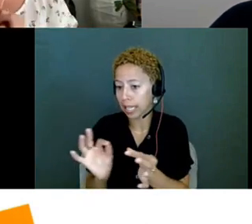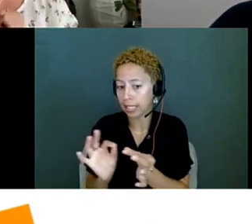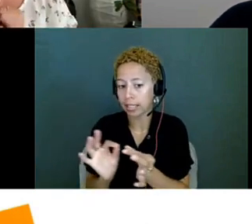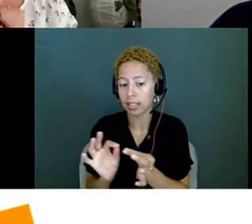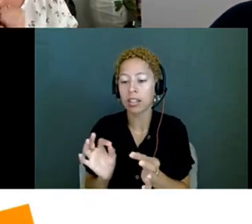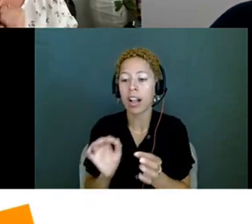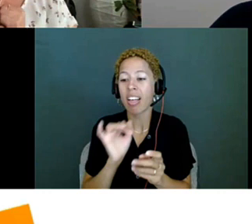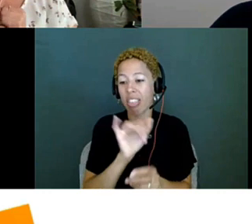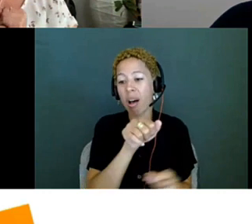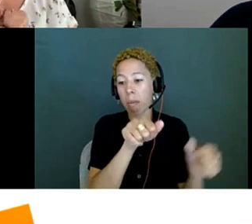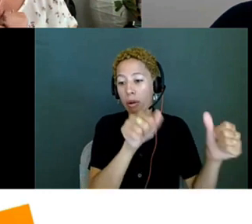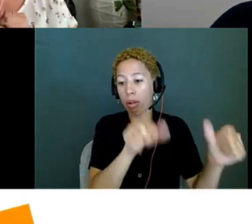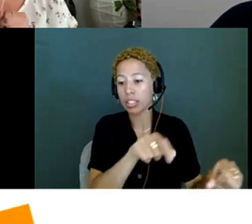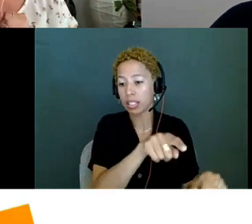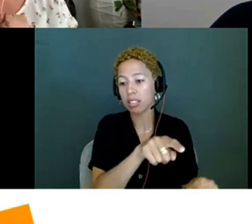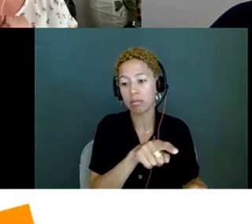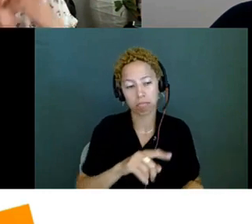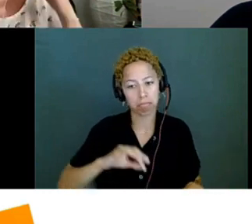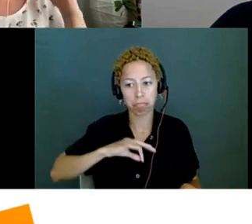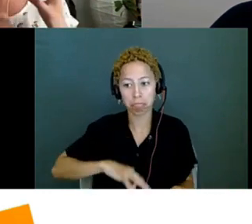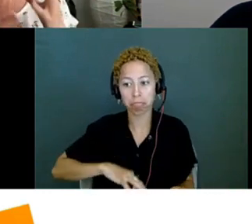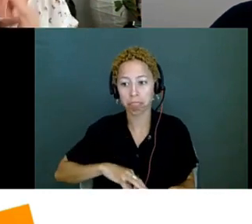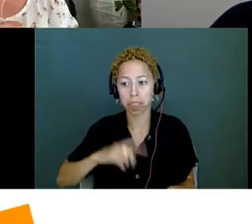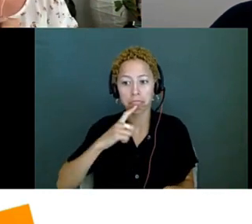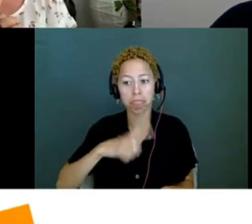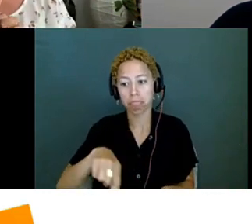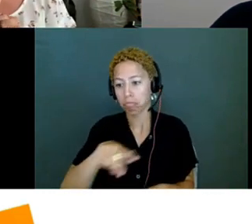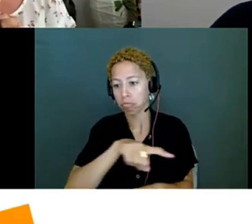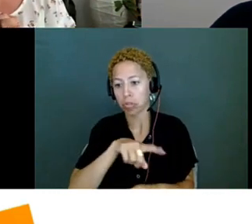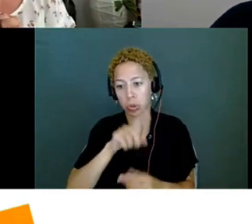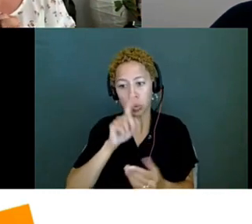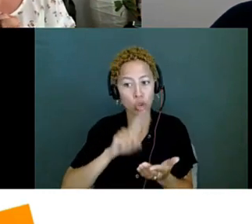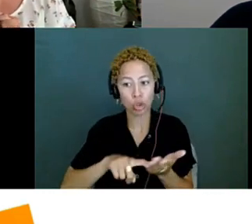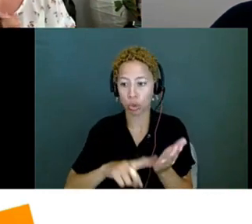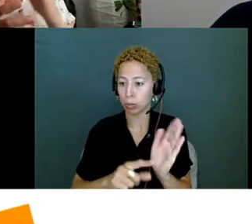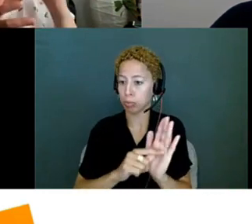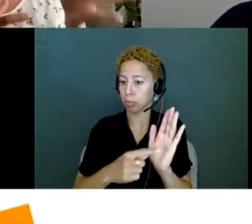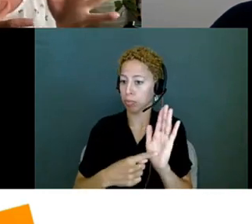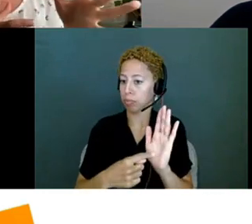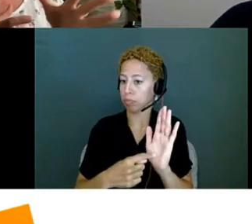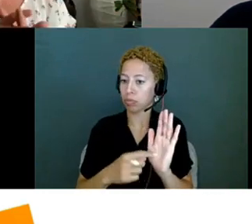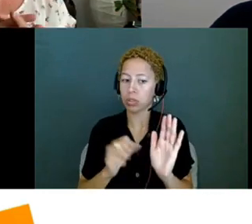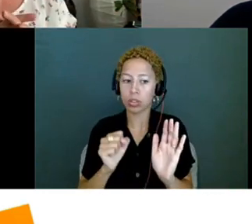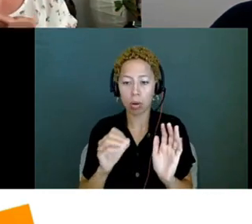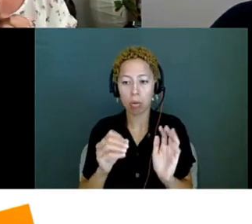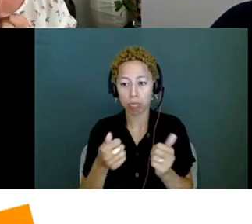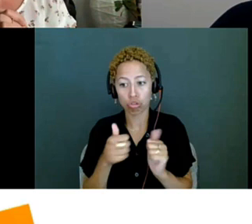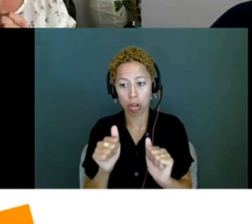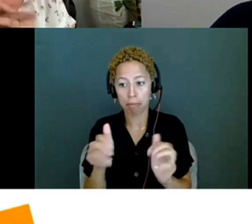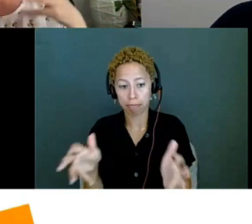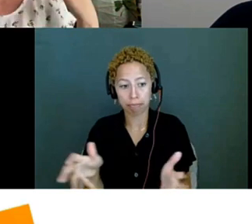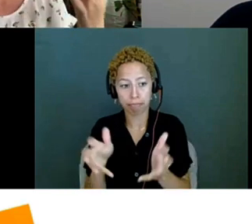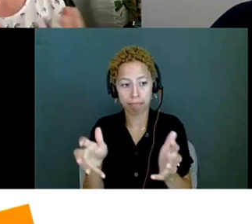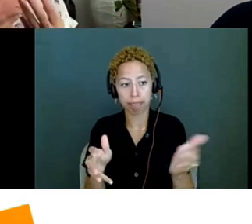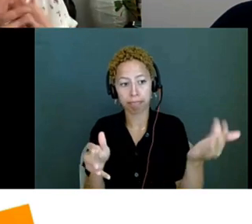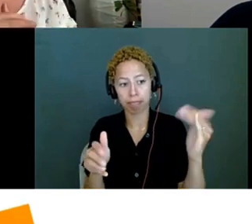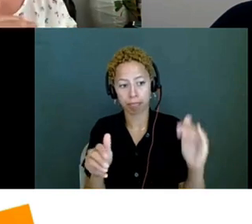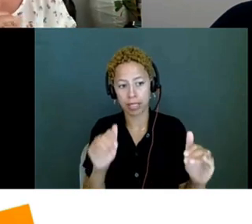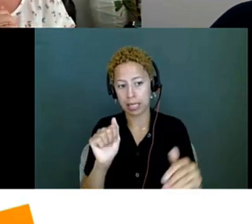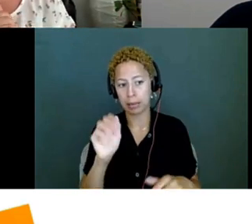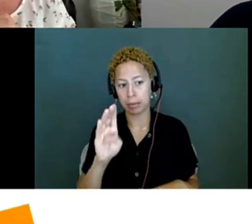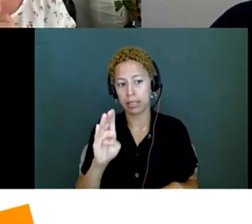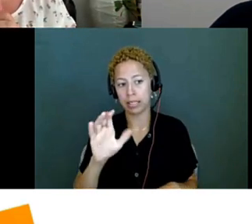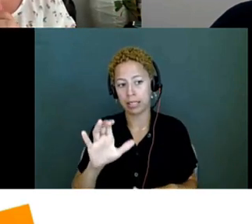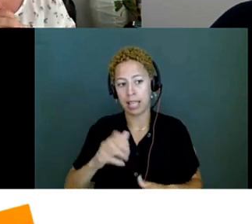bulletin may be helpful and useful for you as well. So I really suggest that you try it out. ABC Life Literacy Canada had published